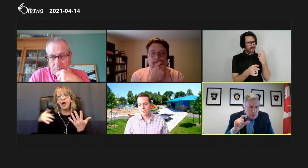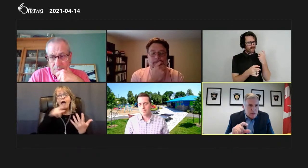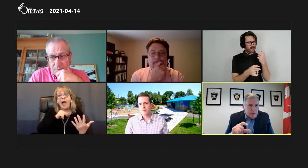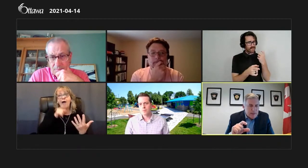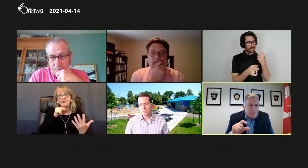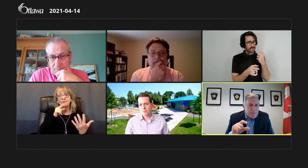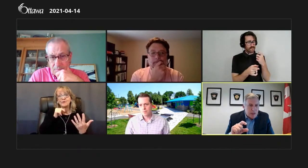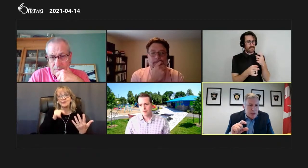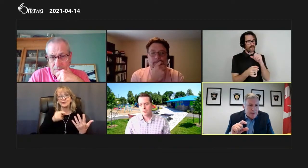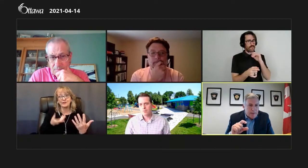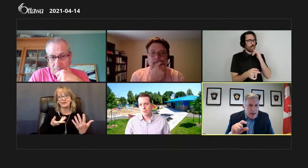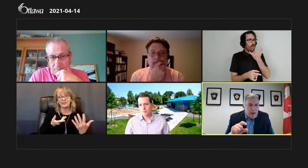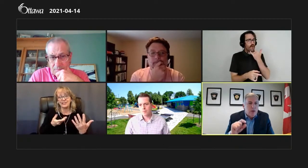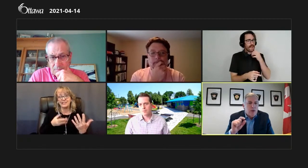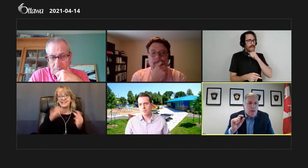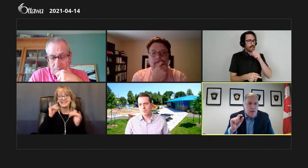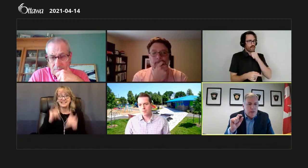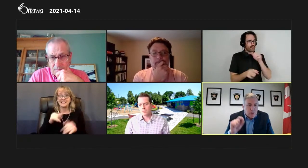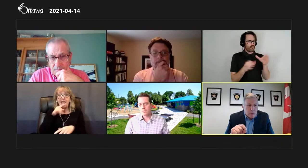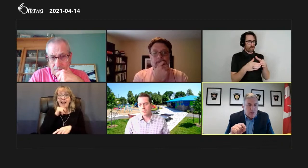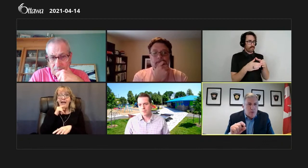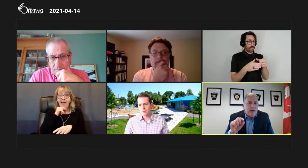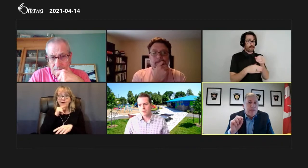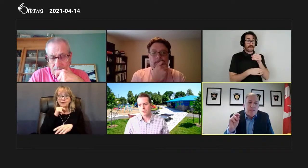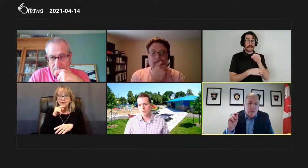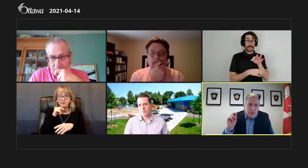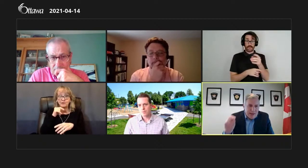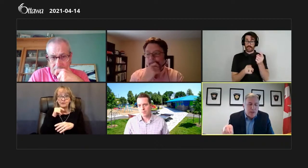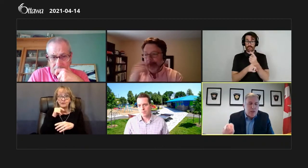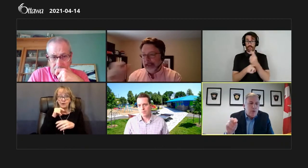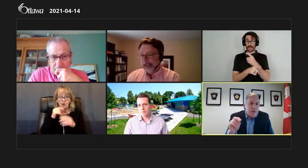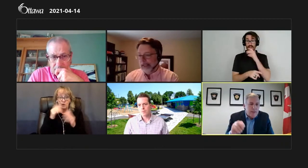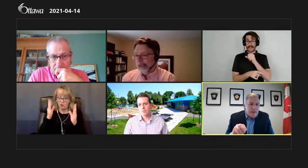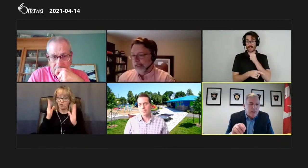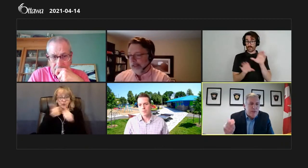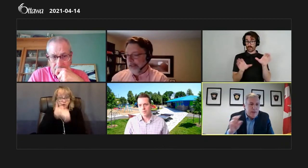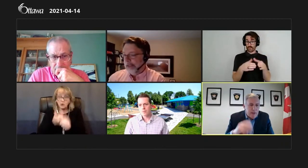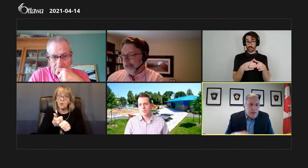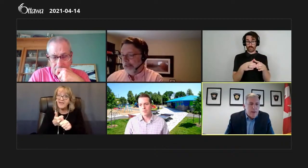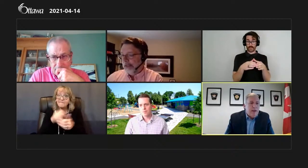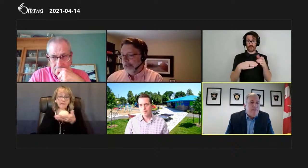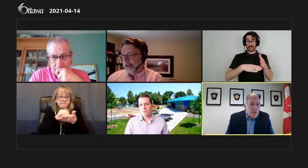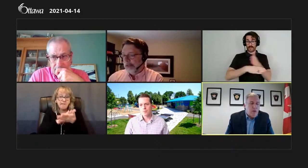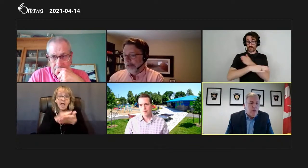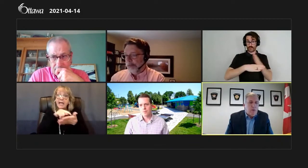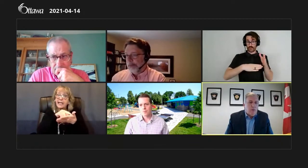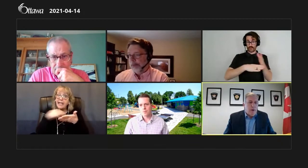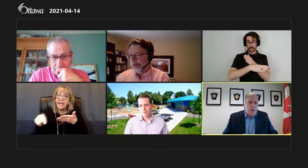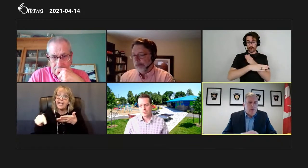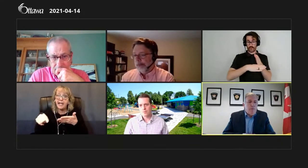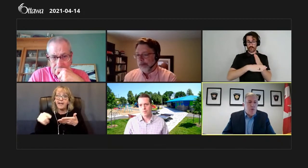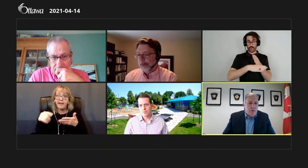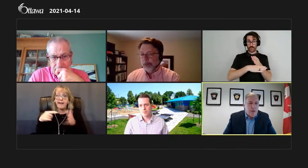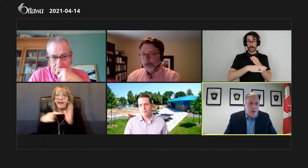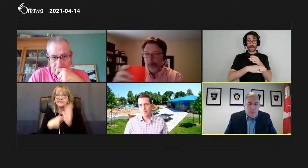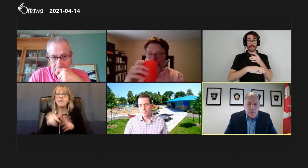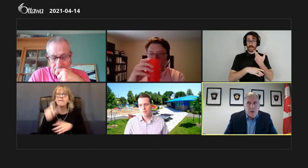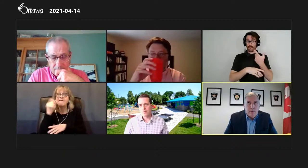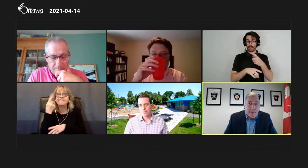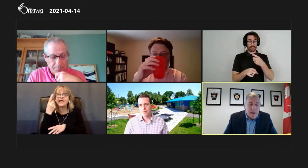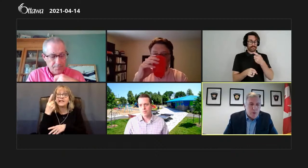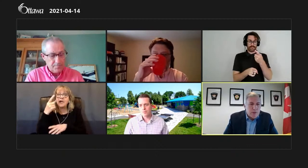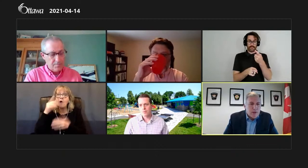in the right age group? Because if they are in the right age range and in the right